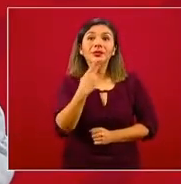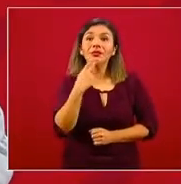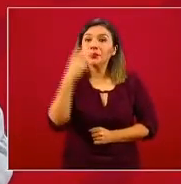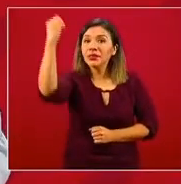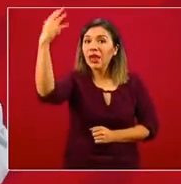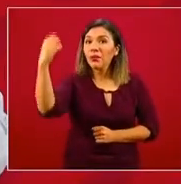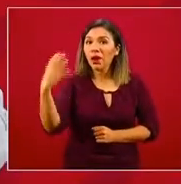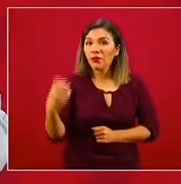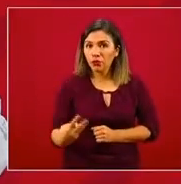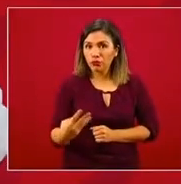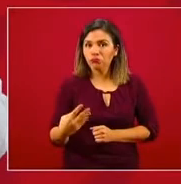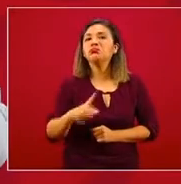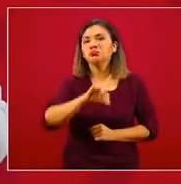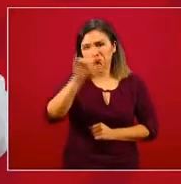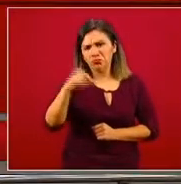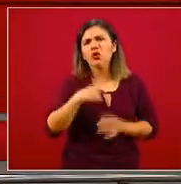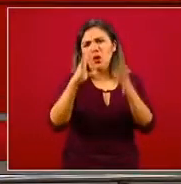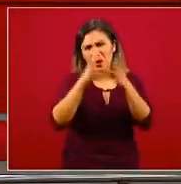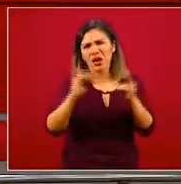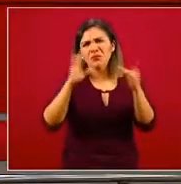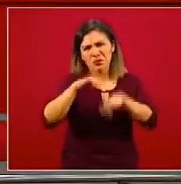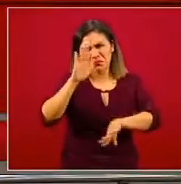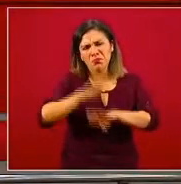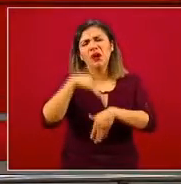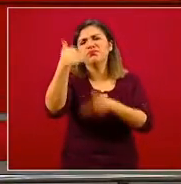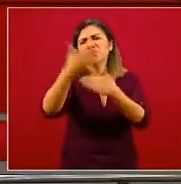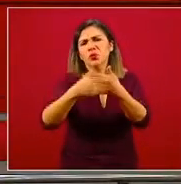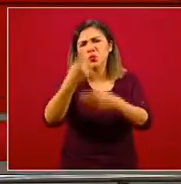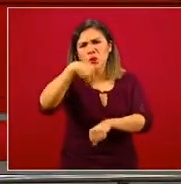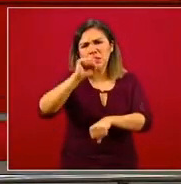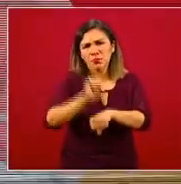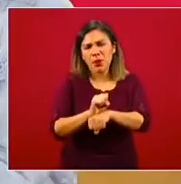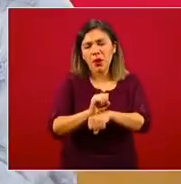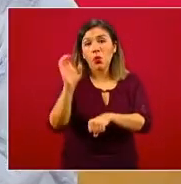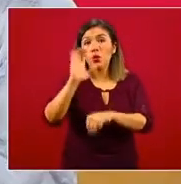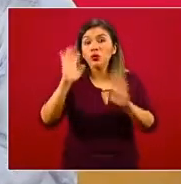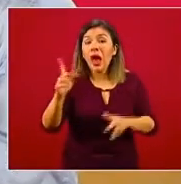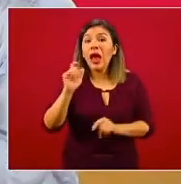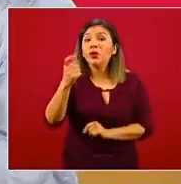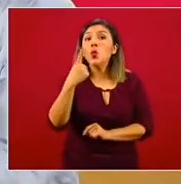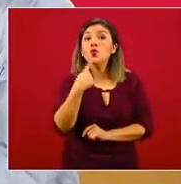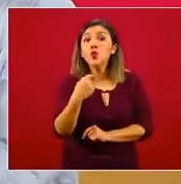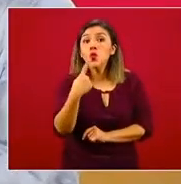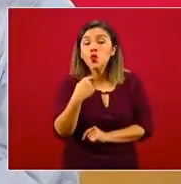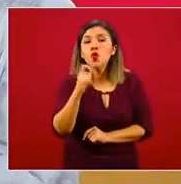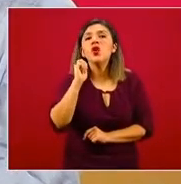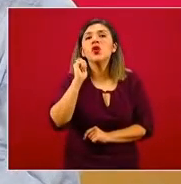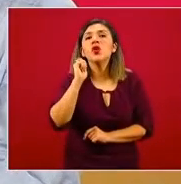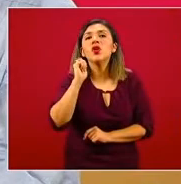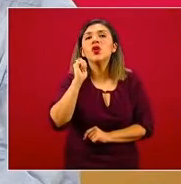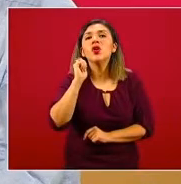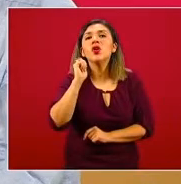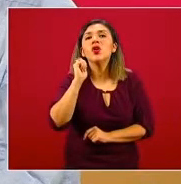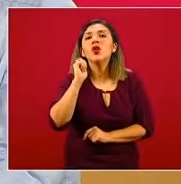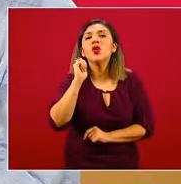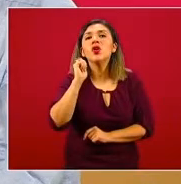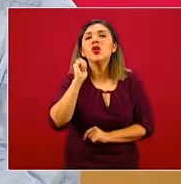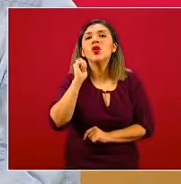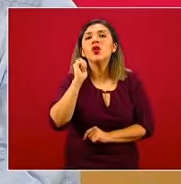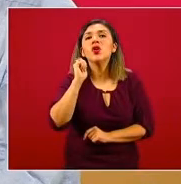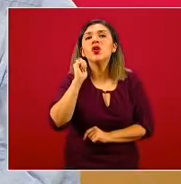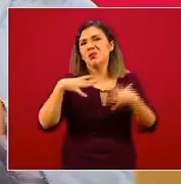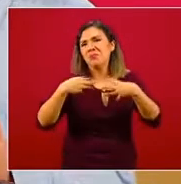restrictions or reopenings in at a different stadium. So the